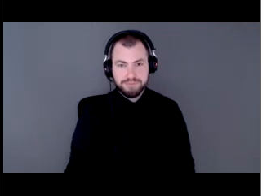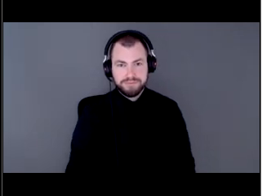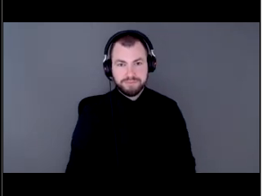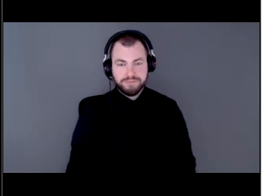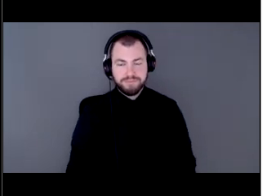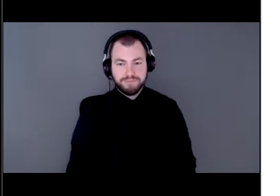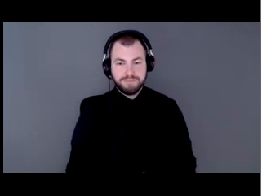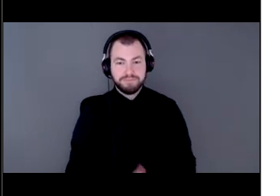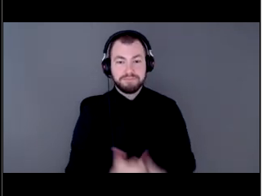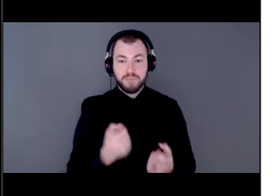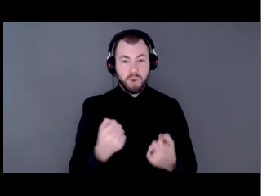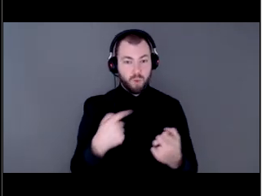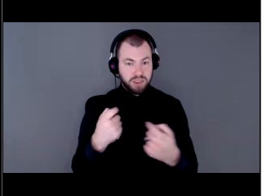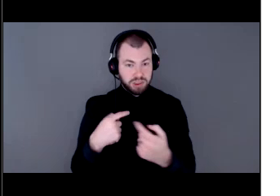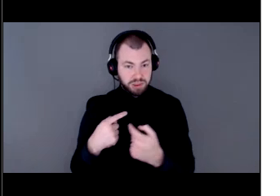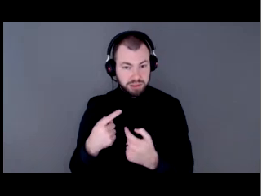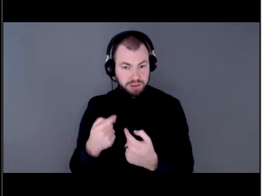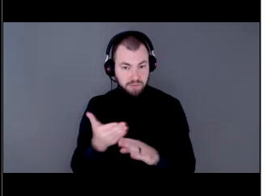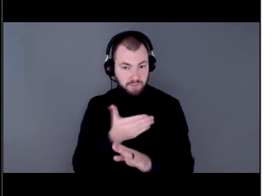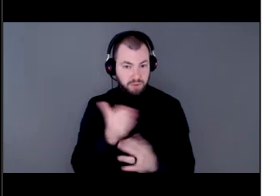Any questions before our break?